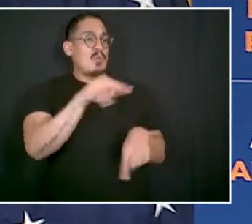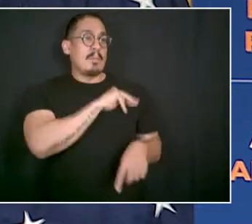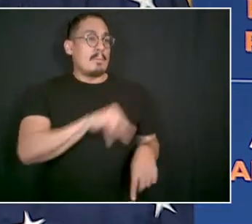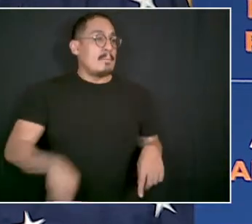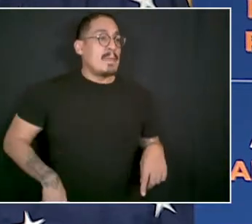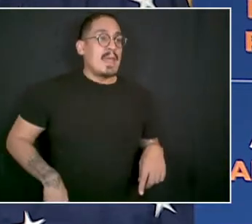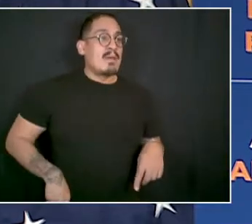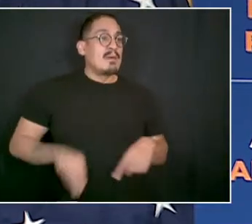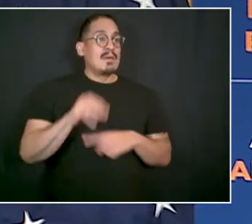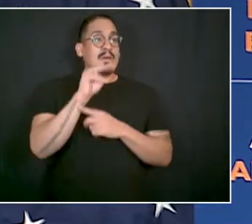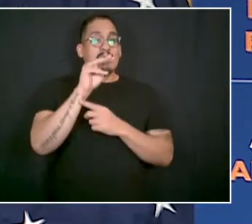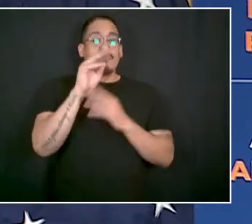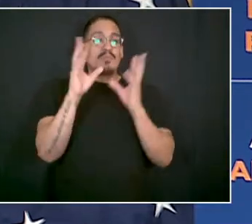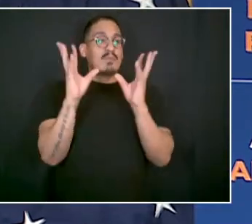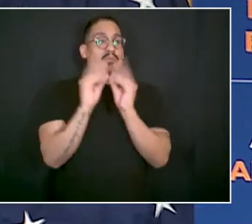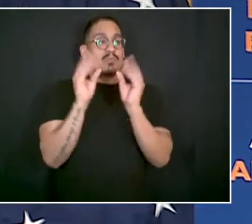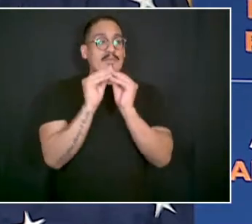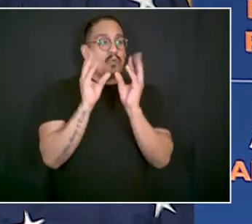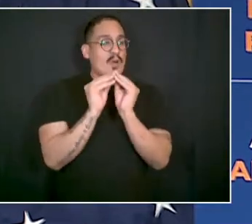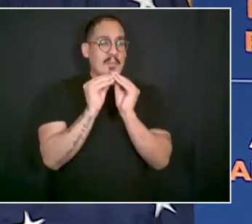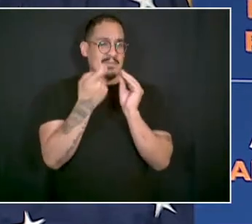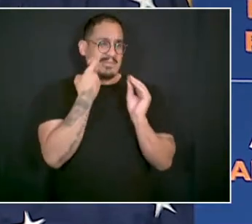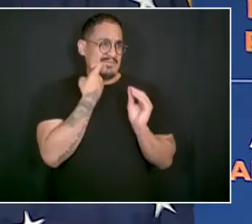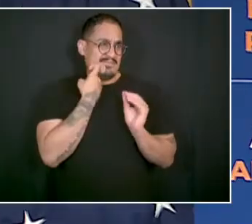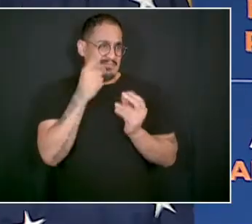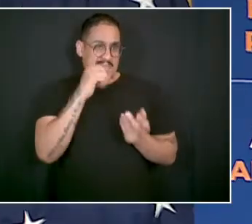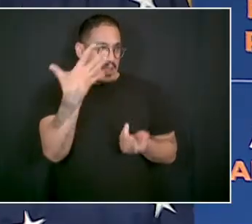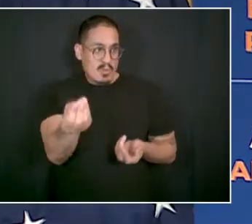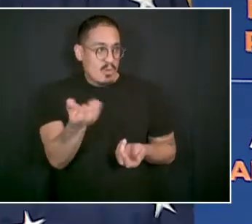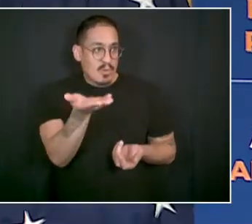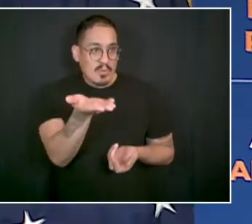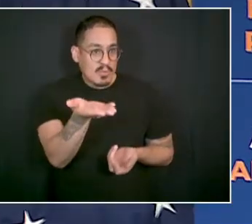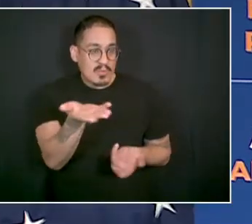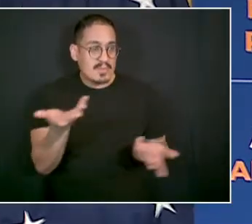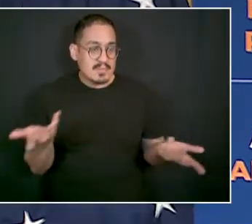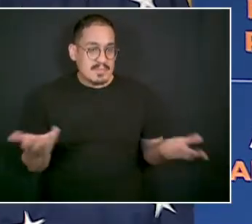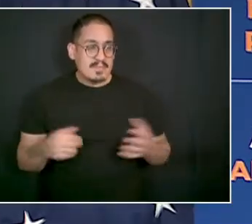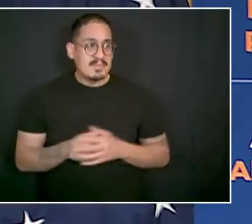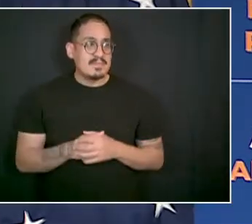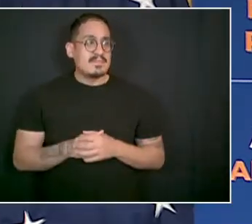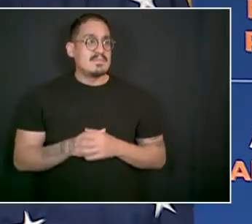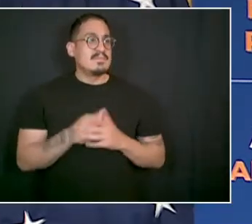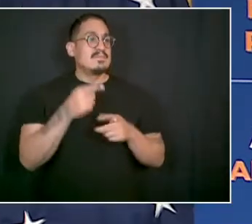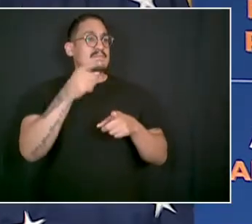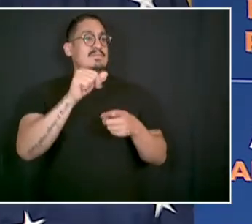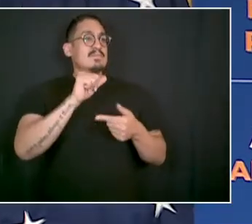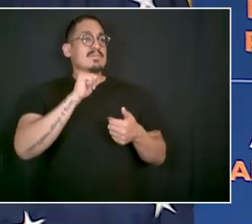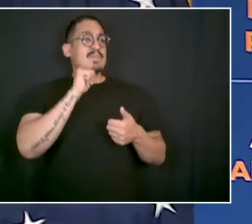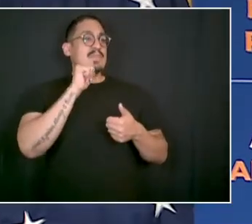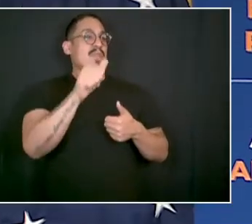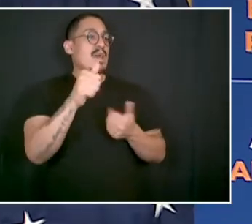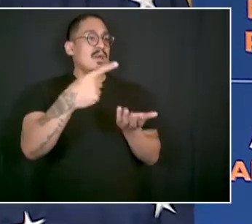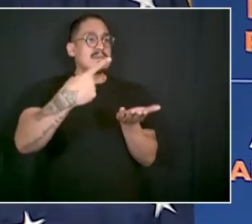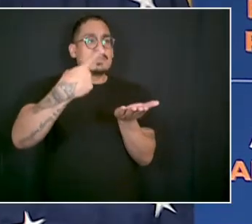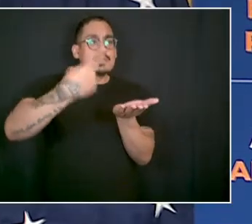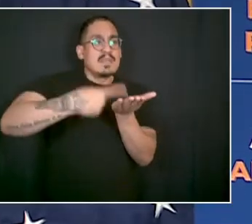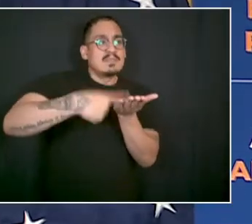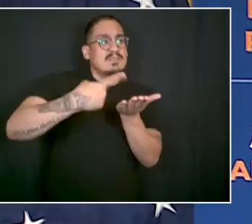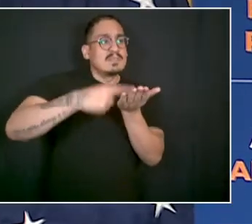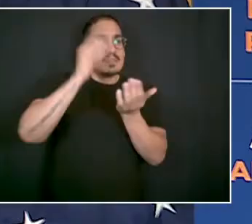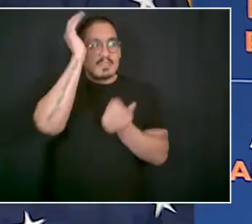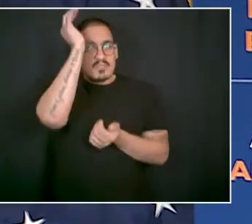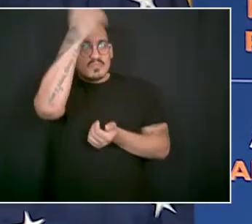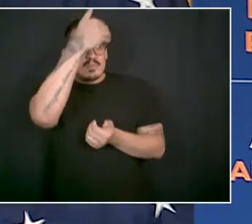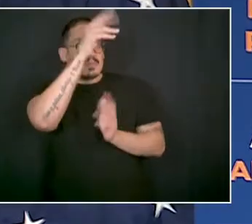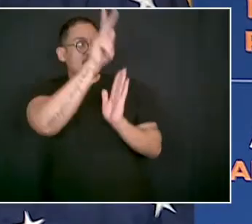particularly criticism or policies that are coming out of the Trump administration. I mean, you're not in those places. You said that you have petitions